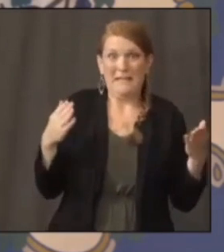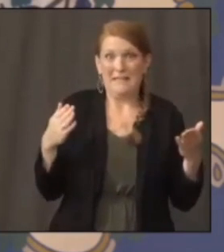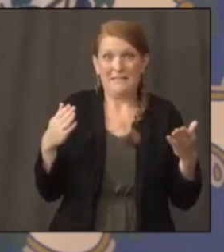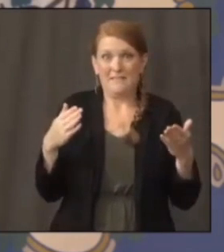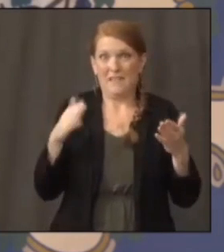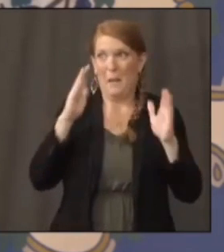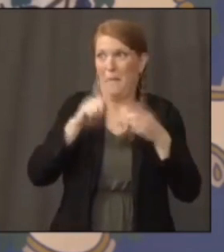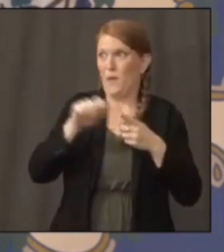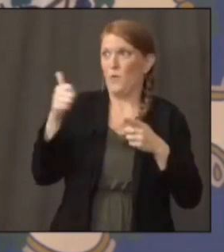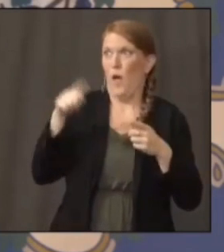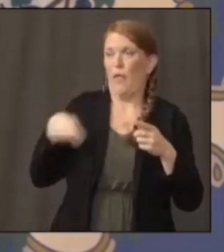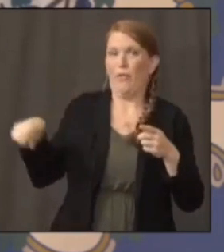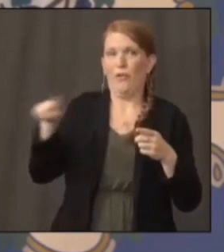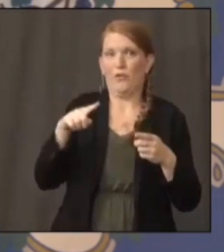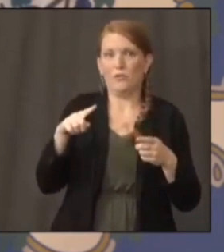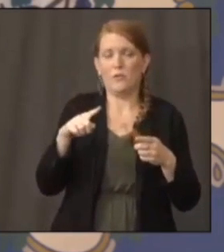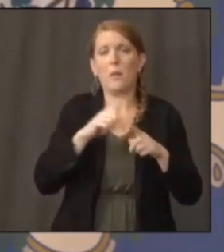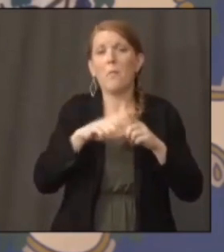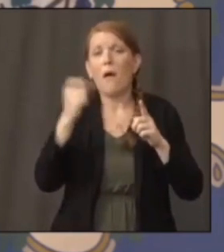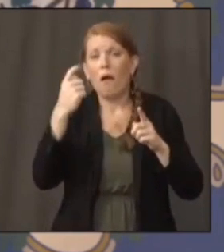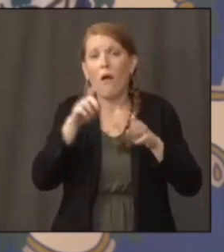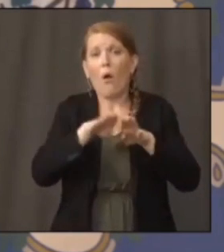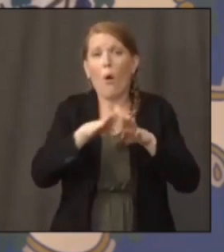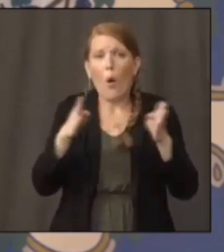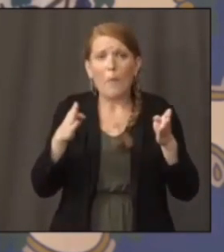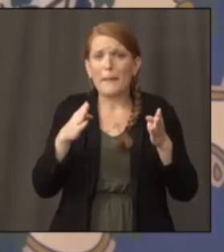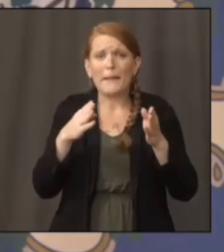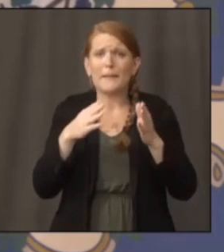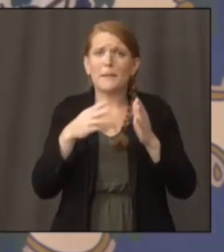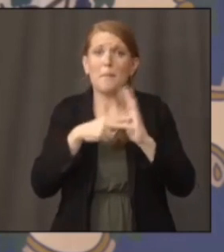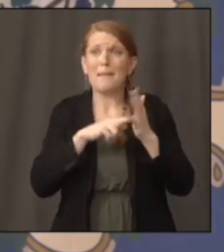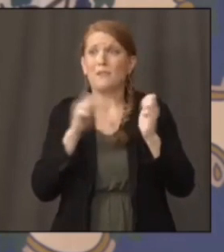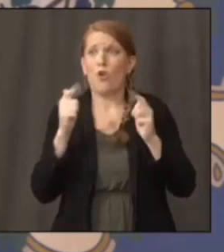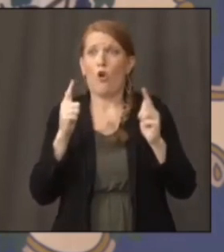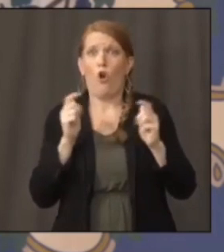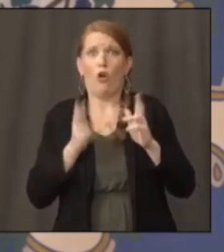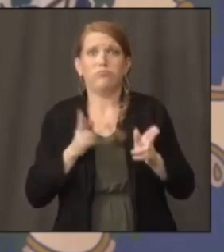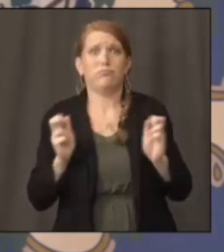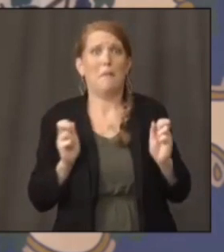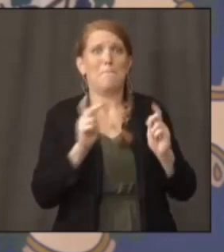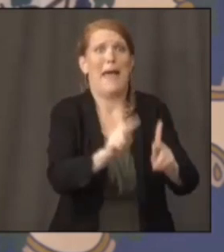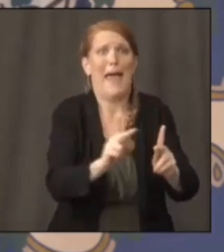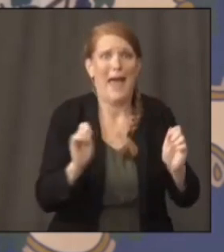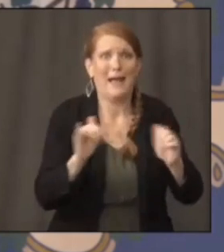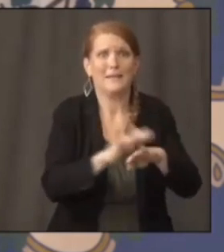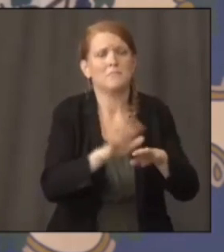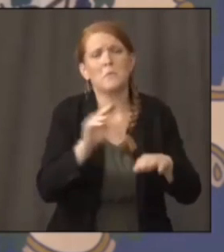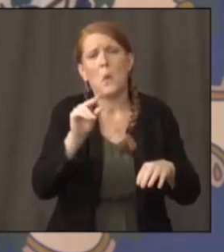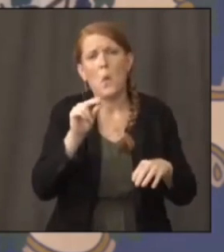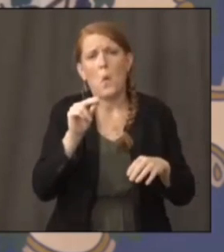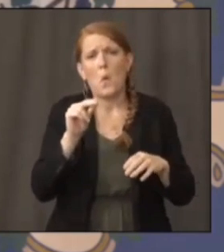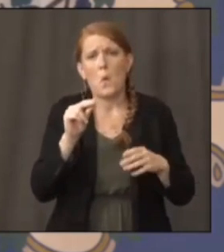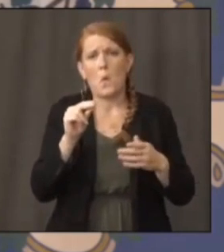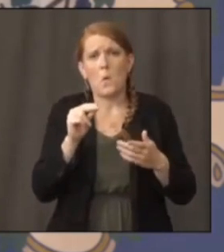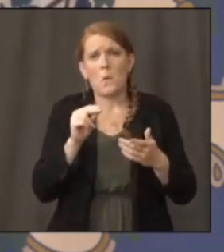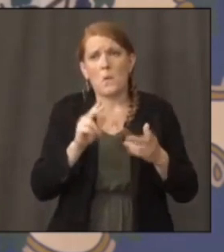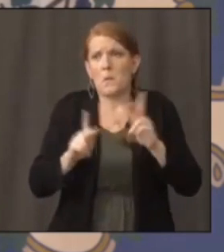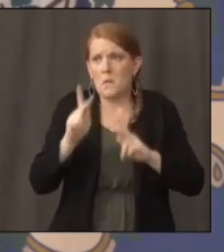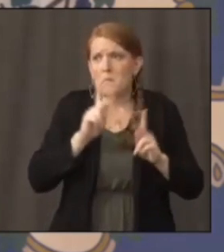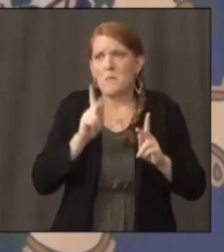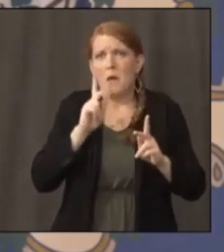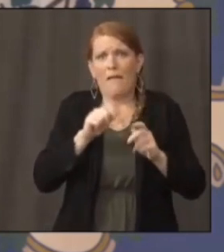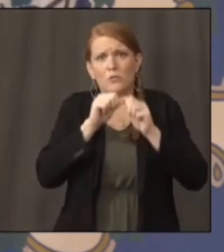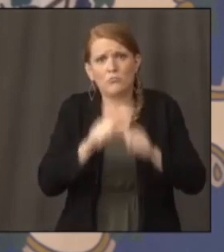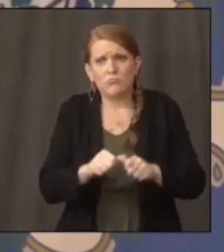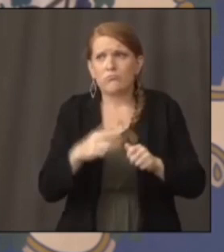mean everybody's going back all at once. It's a matter of building people's confidence. And you do that by staying strict about following